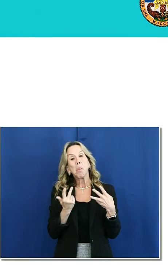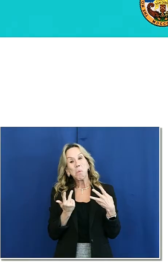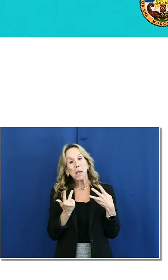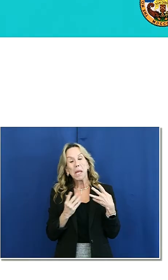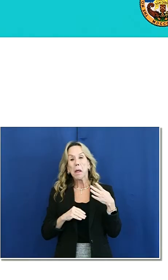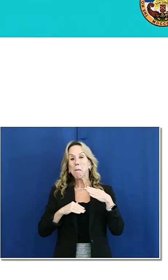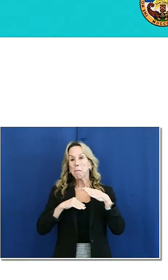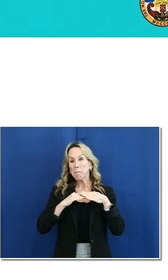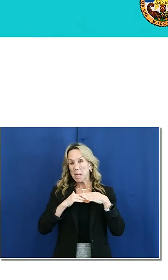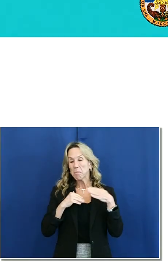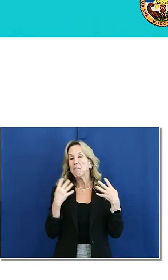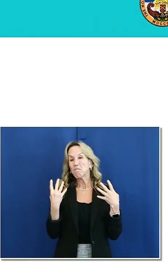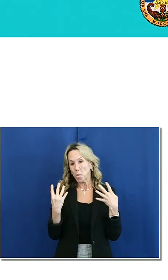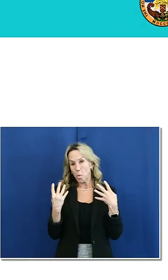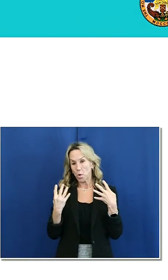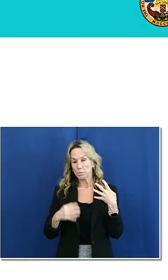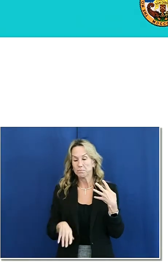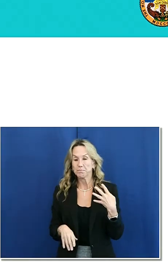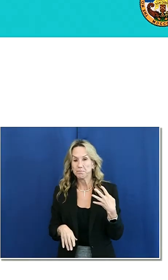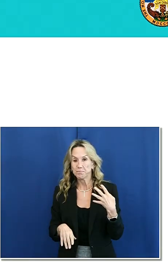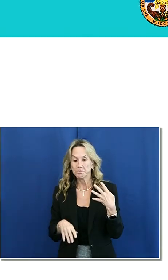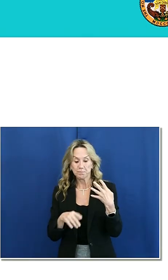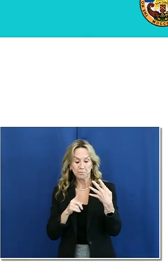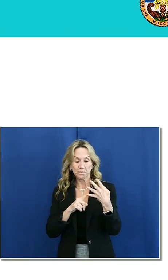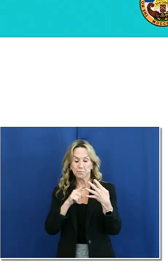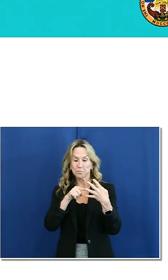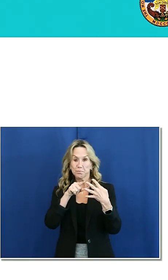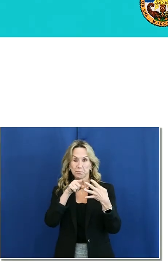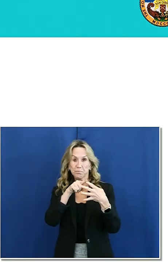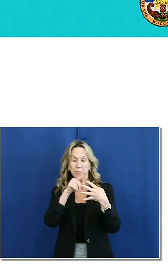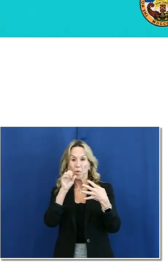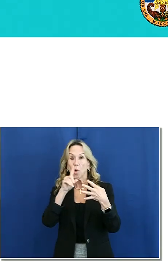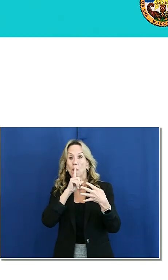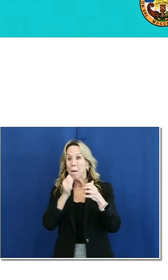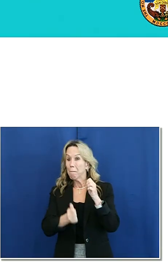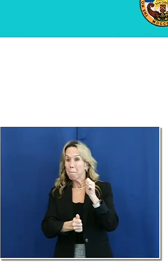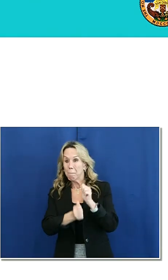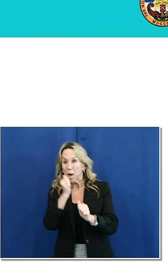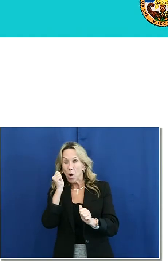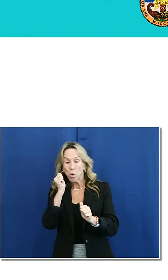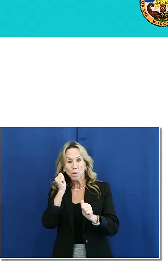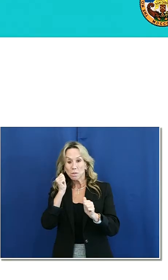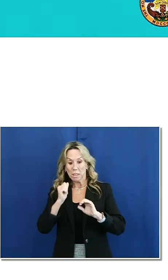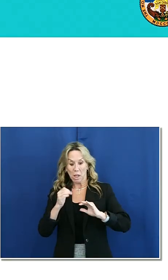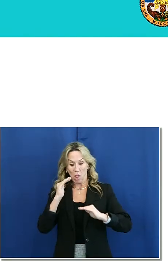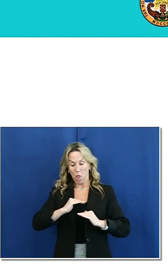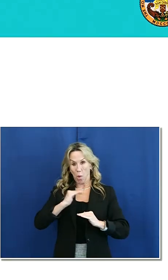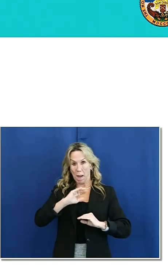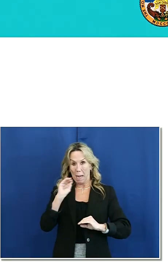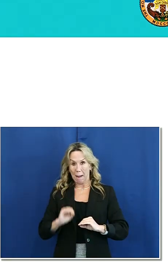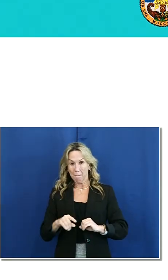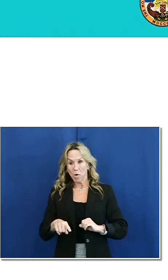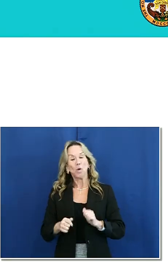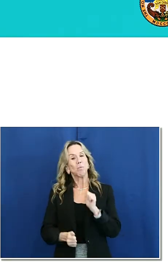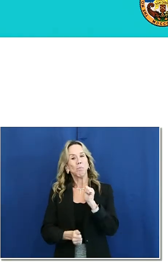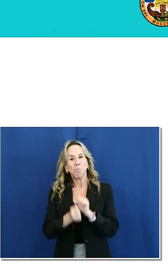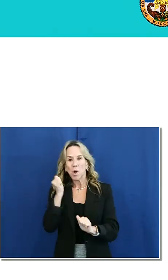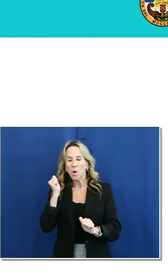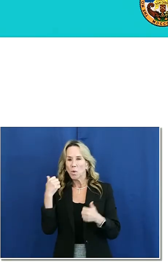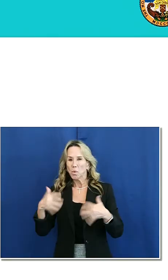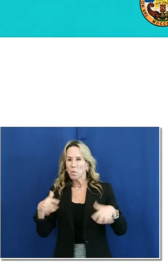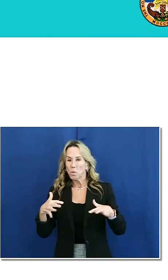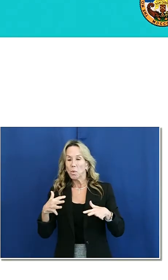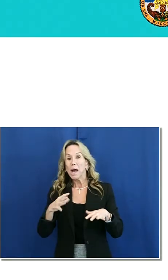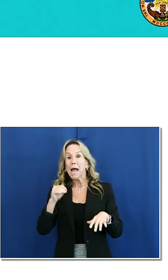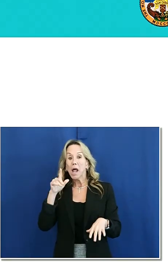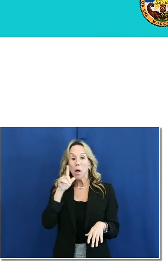is tier 4. So the most restrictive tier has the lowest number, and the lowest